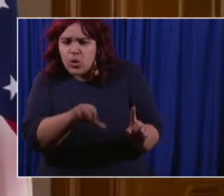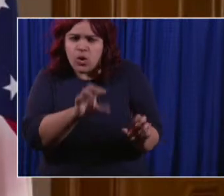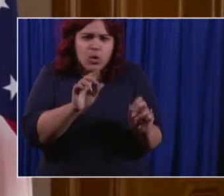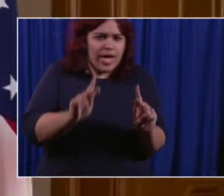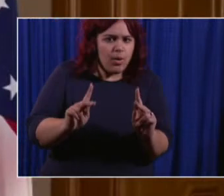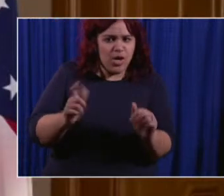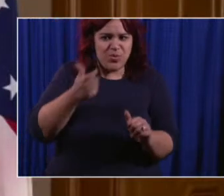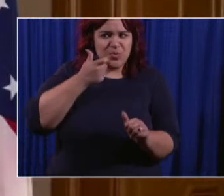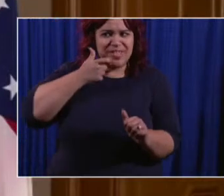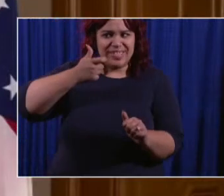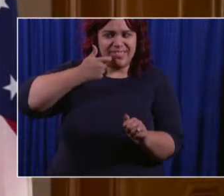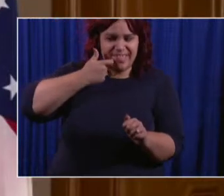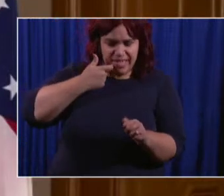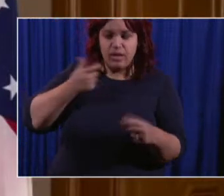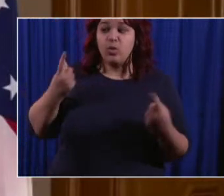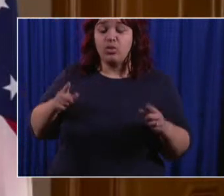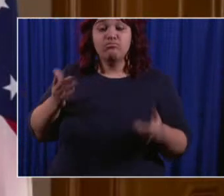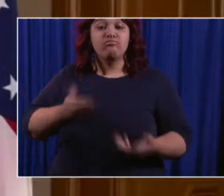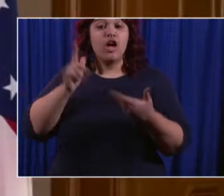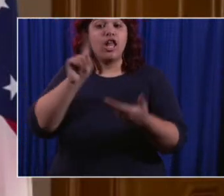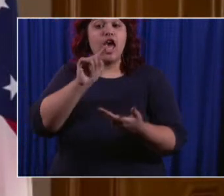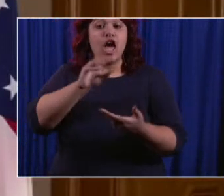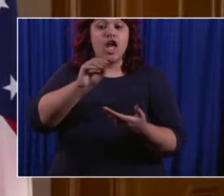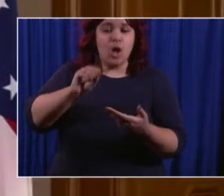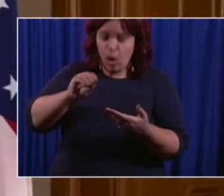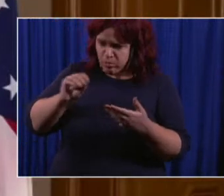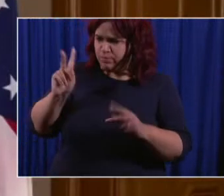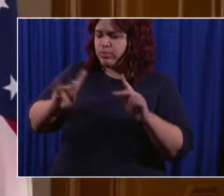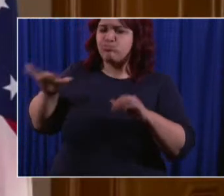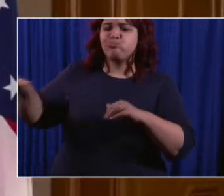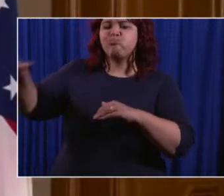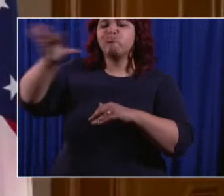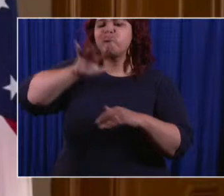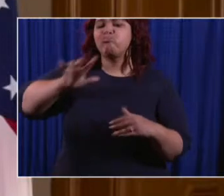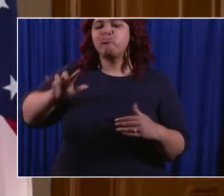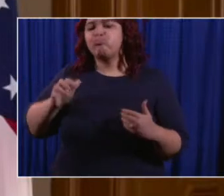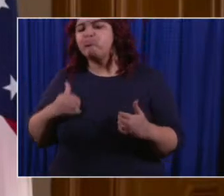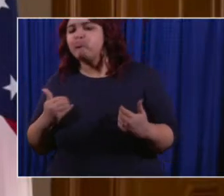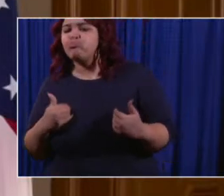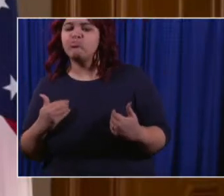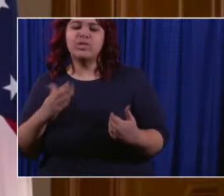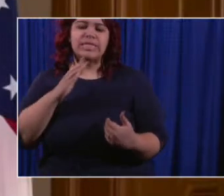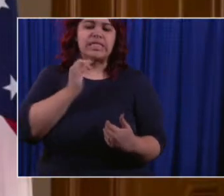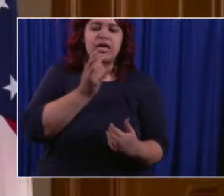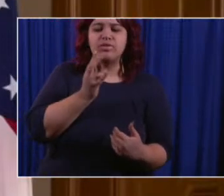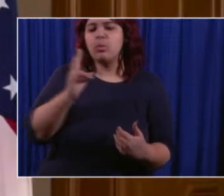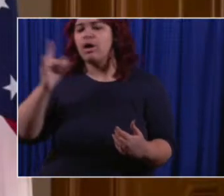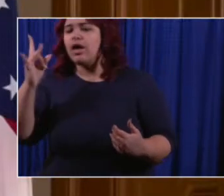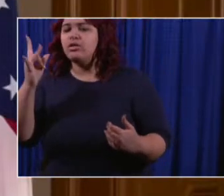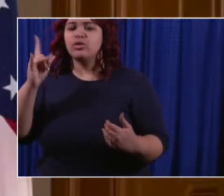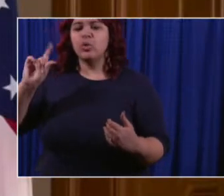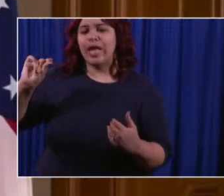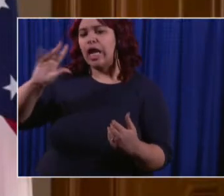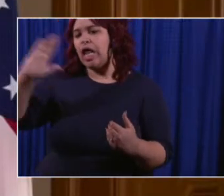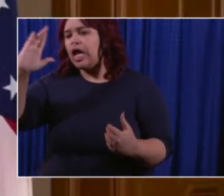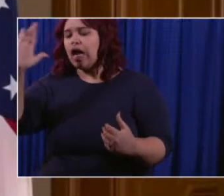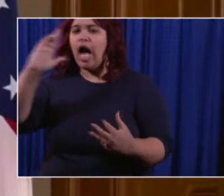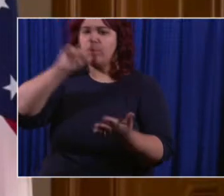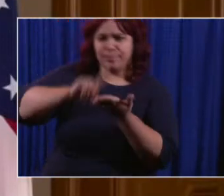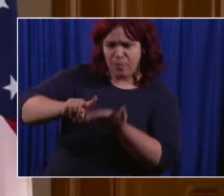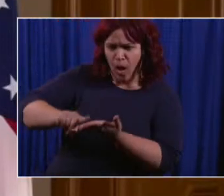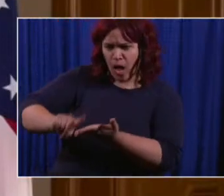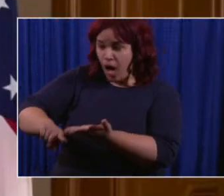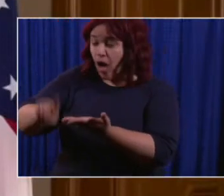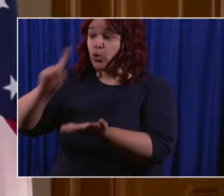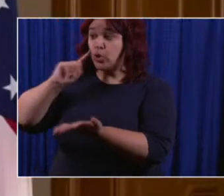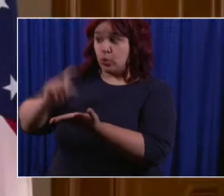here amongst younger people, and then obviously the 20 to 49 range. You said you didn't really know what to expect, but if you had any expectations, has it